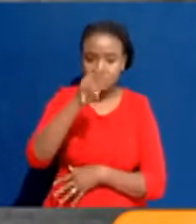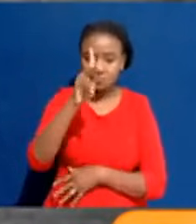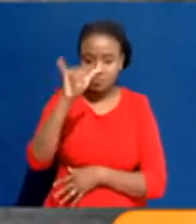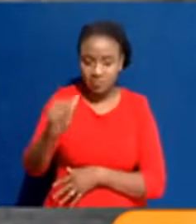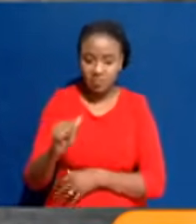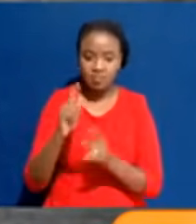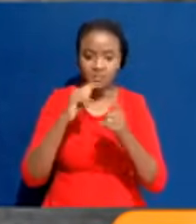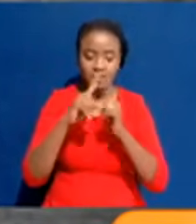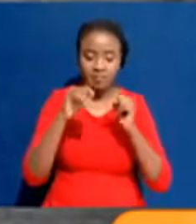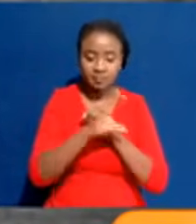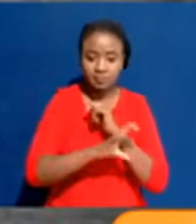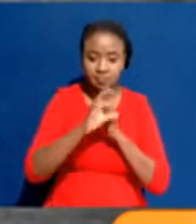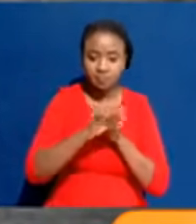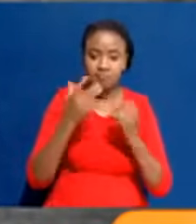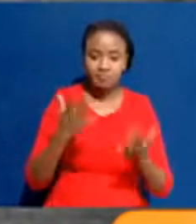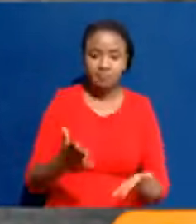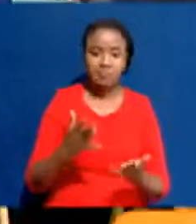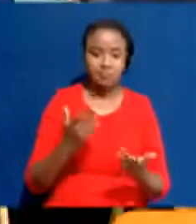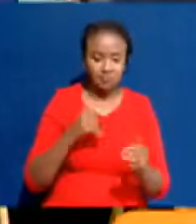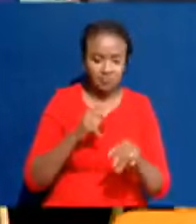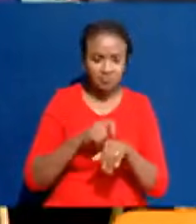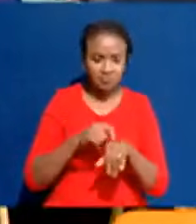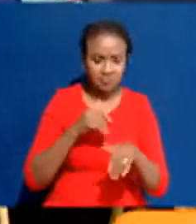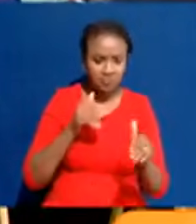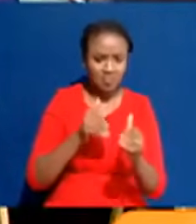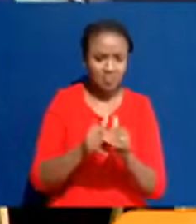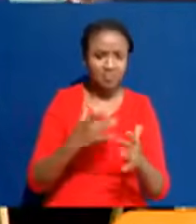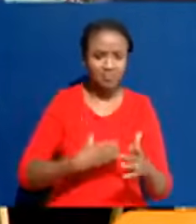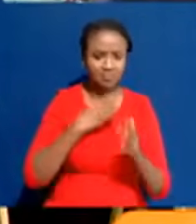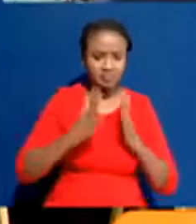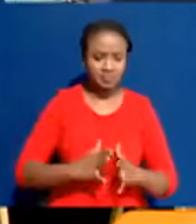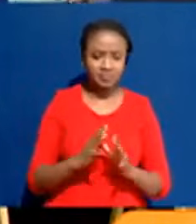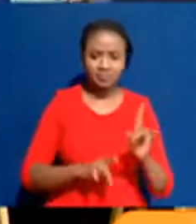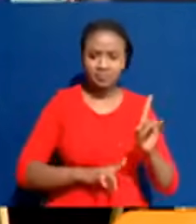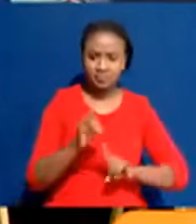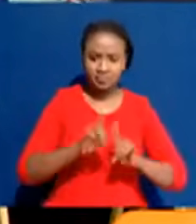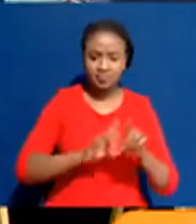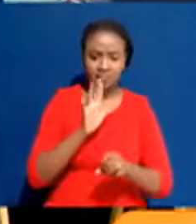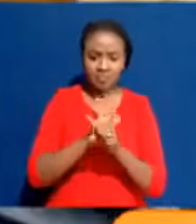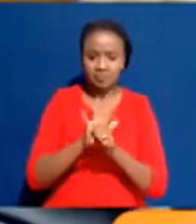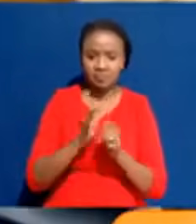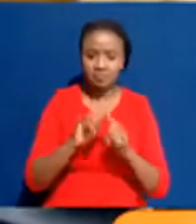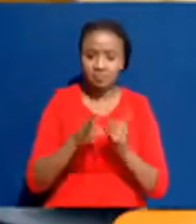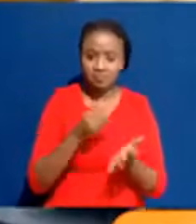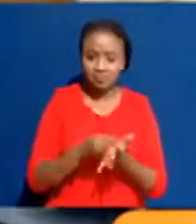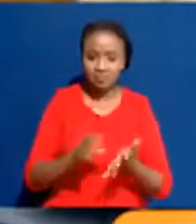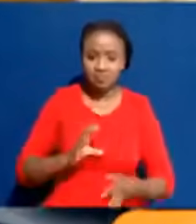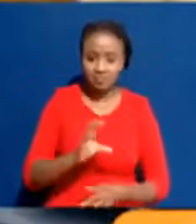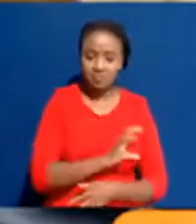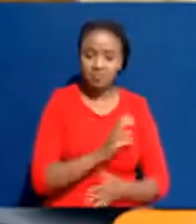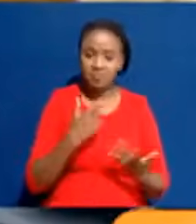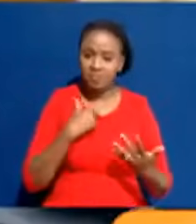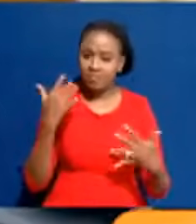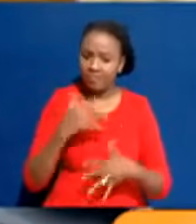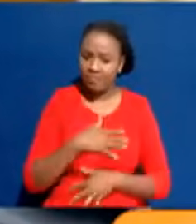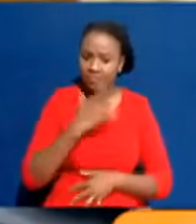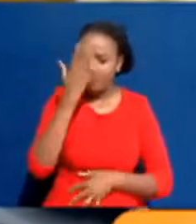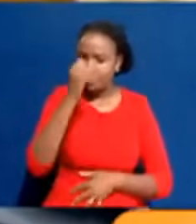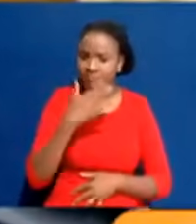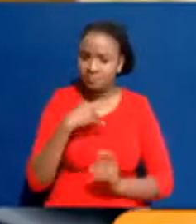as the country enters its tourism peak season, the Finance Committee is alarmed that the push to tax personal and household